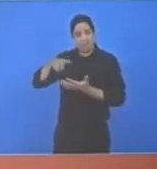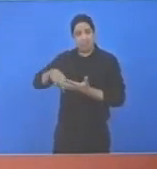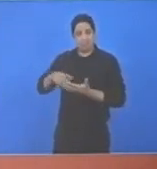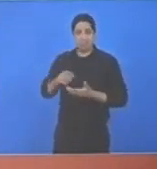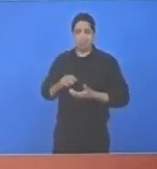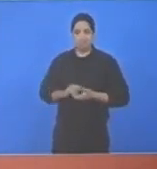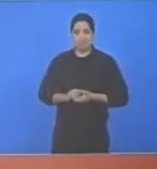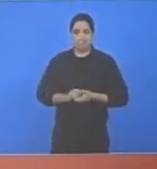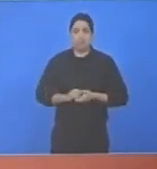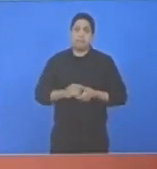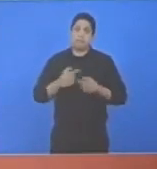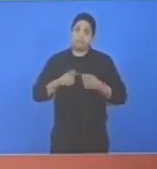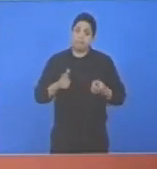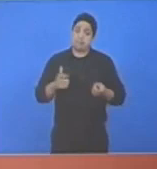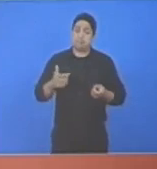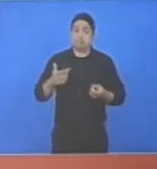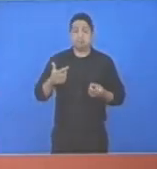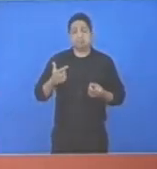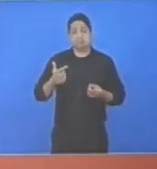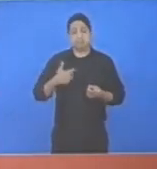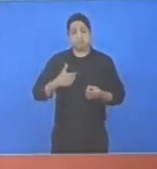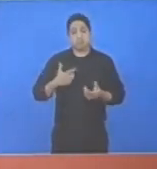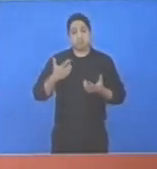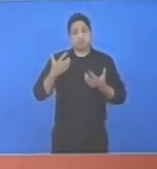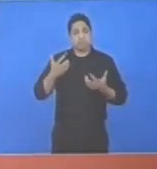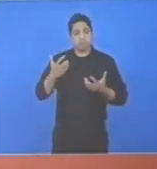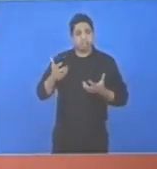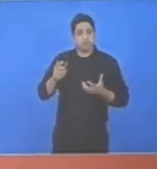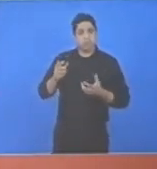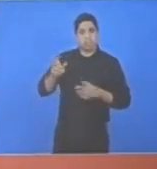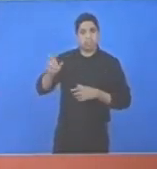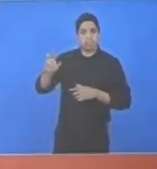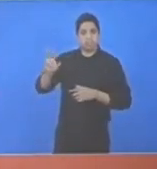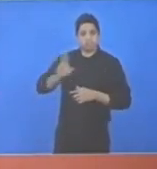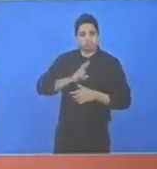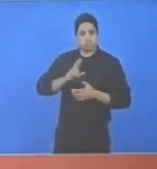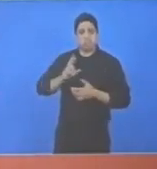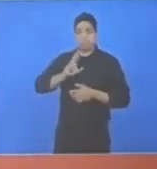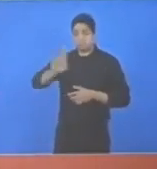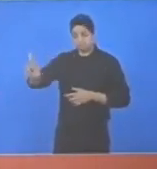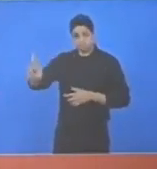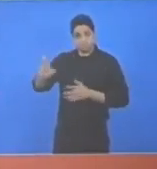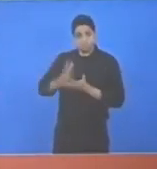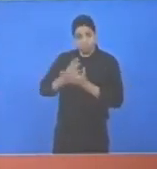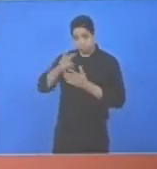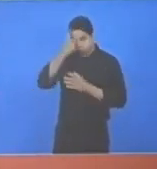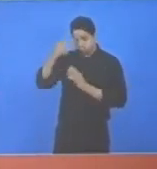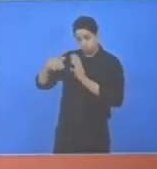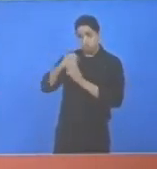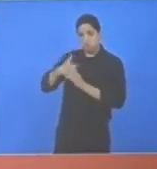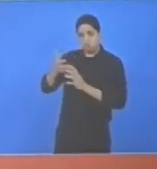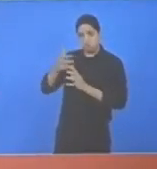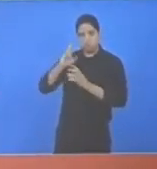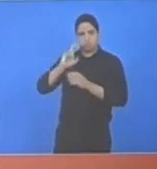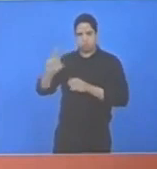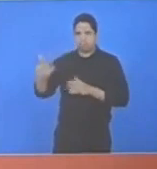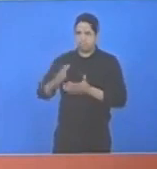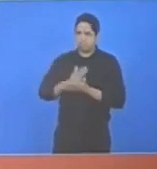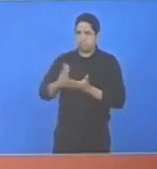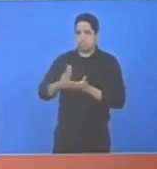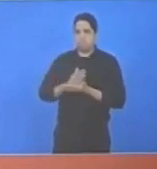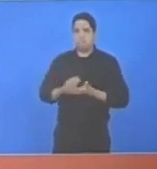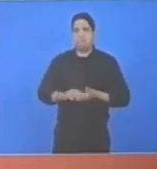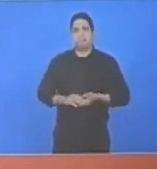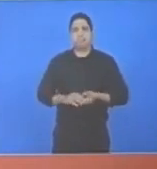time. But I wish that I can, with the proper time, I can read and